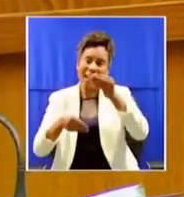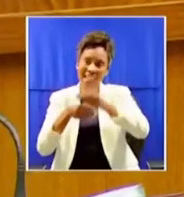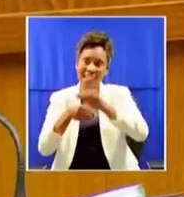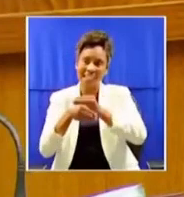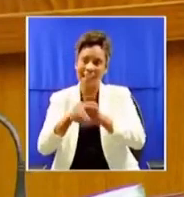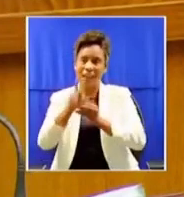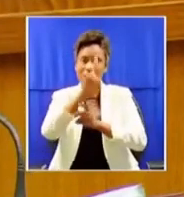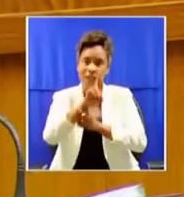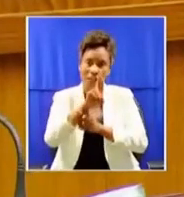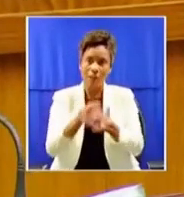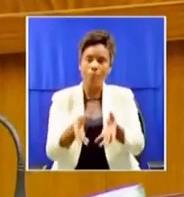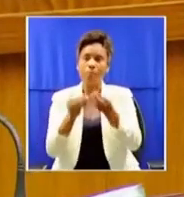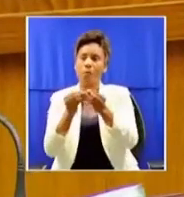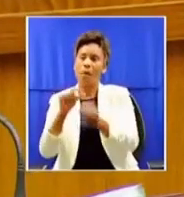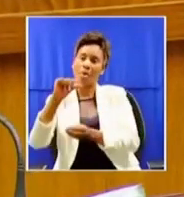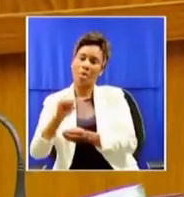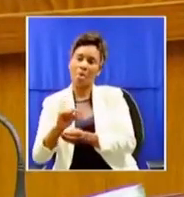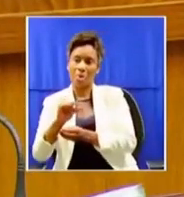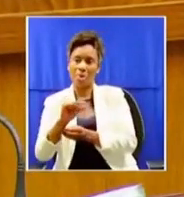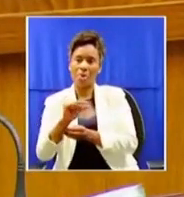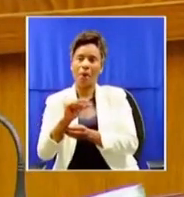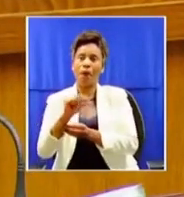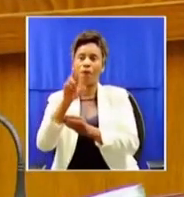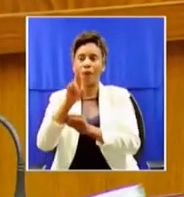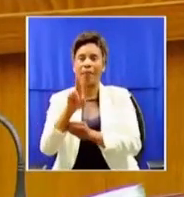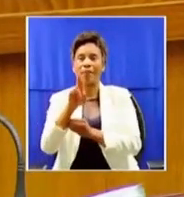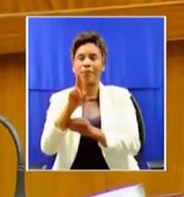less than a rand in GDP.